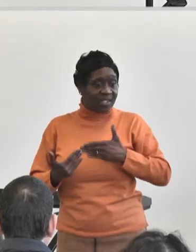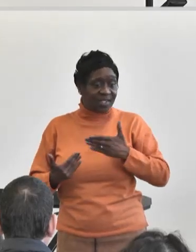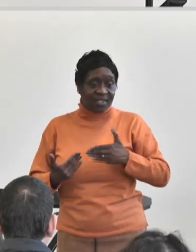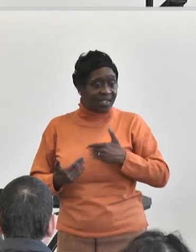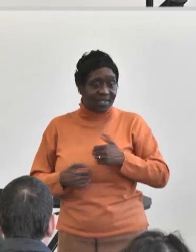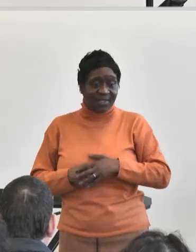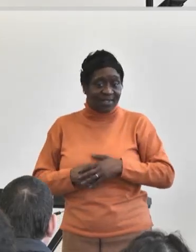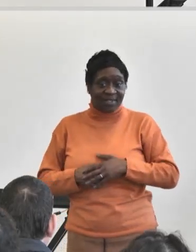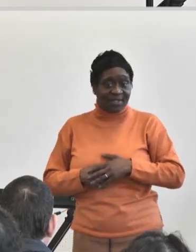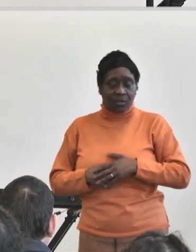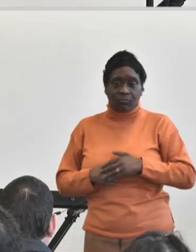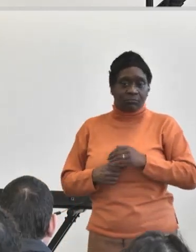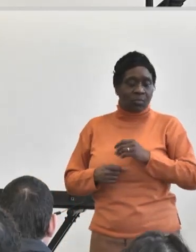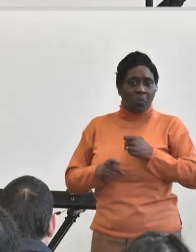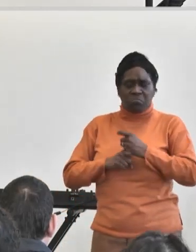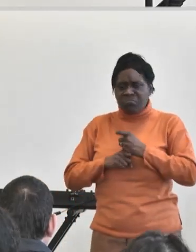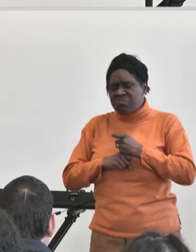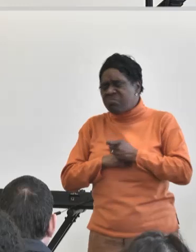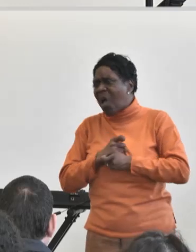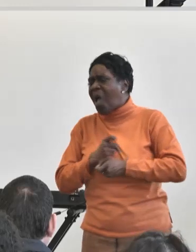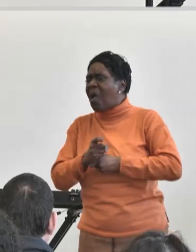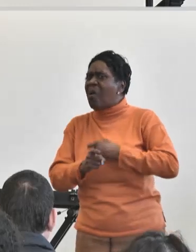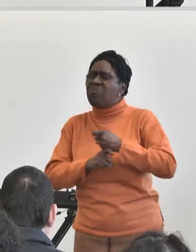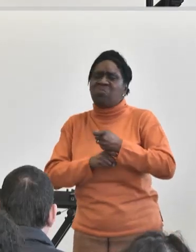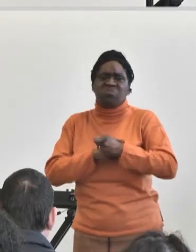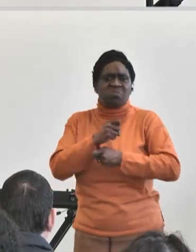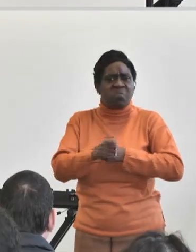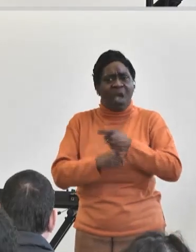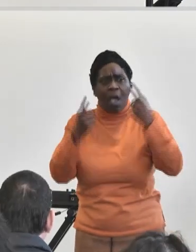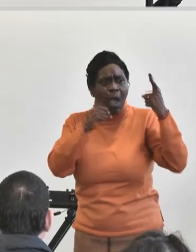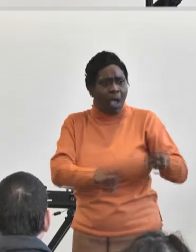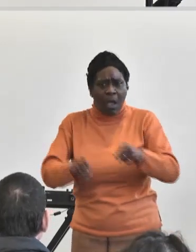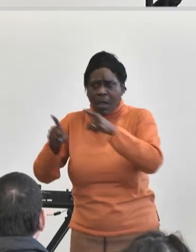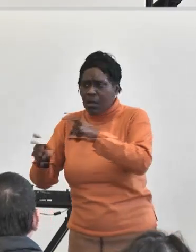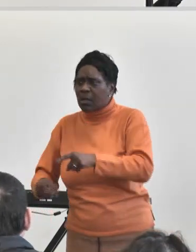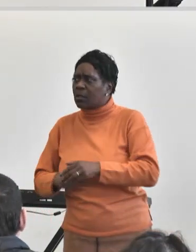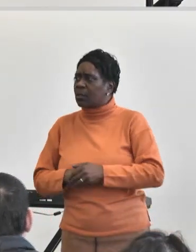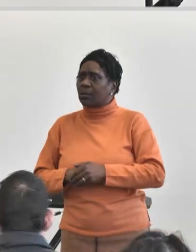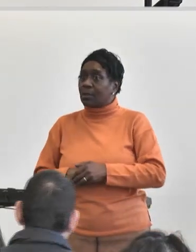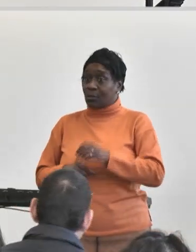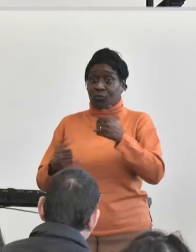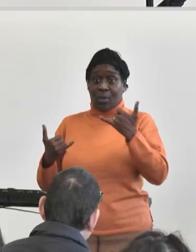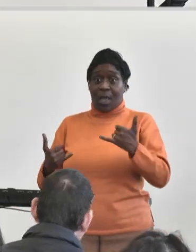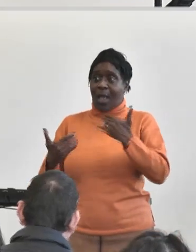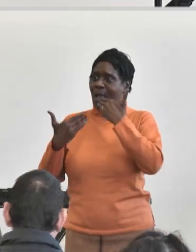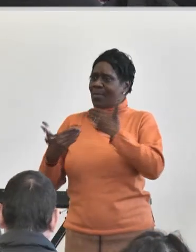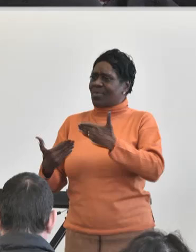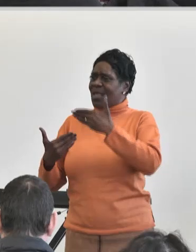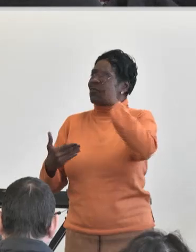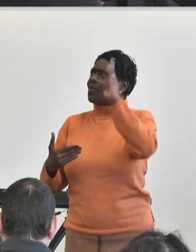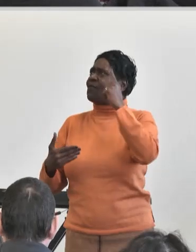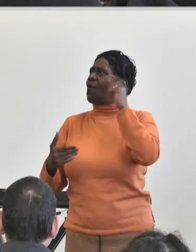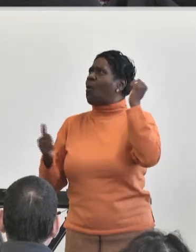sencillo. Incredible persecution happened. Muchas persecuciones sucedieron. And so I want to say, I'm thankful for every miracle that God